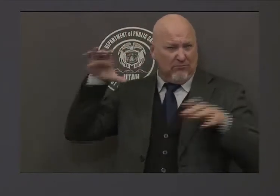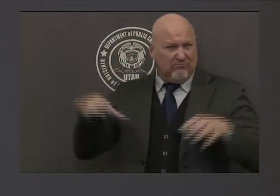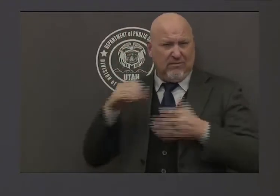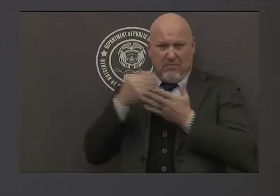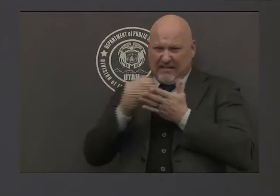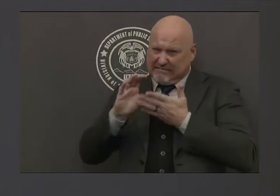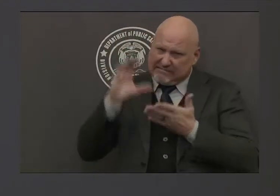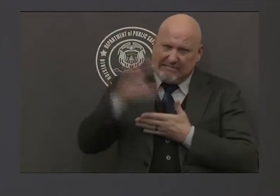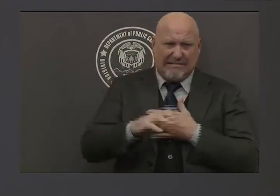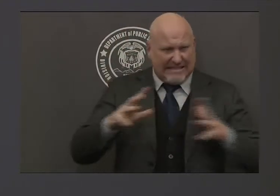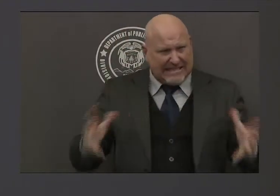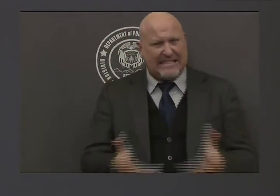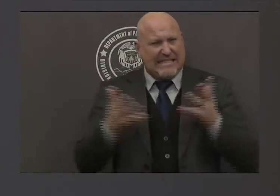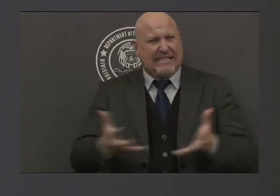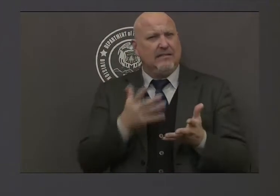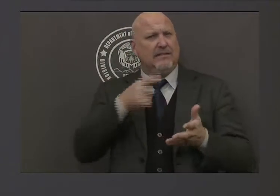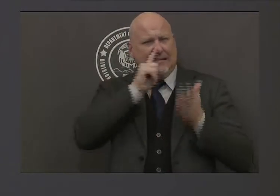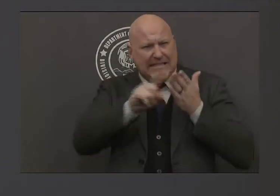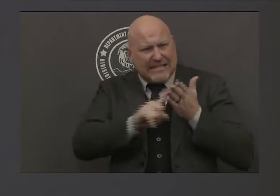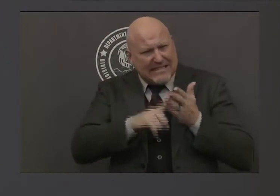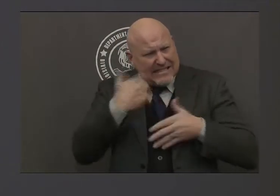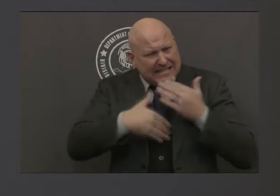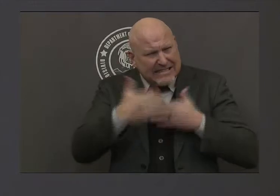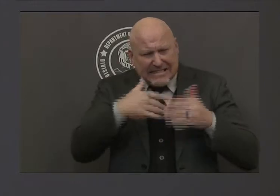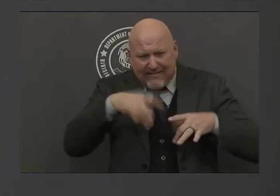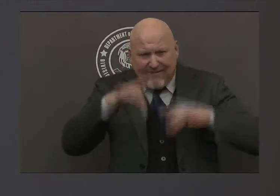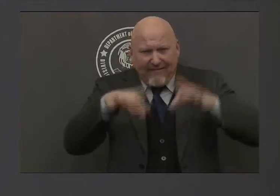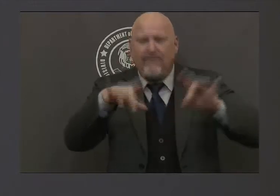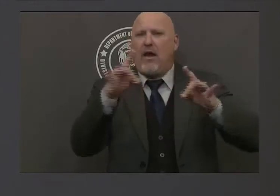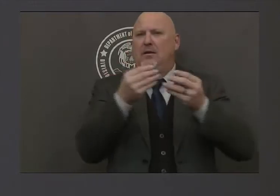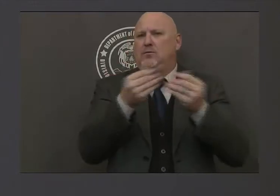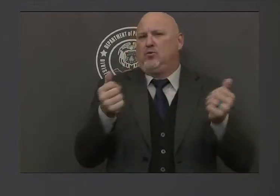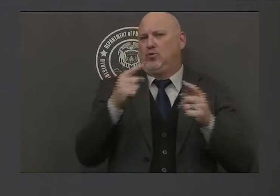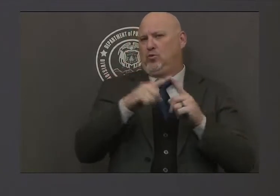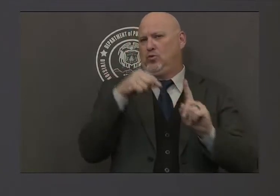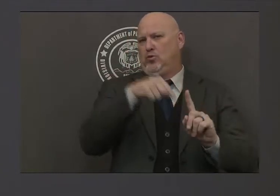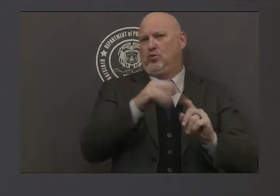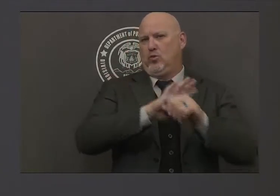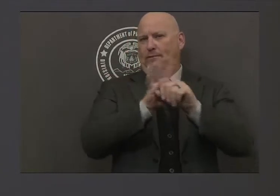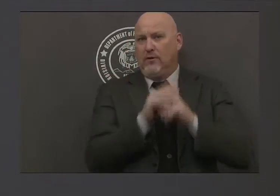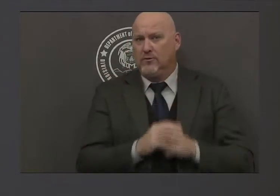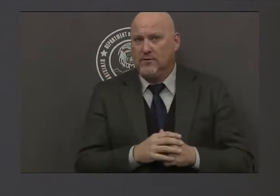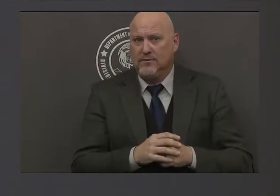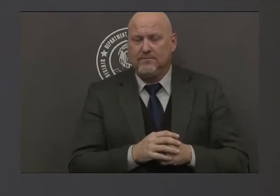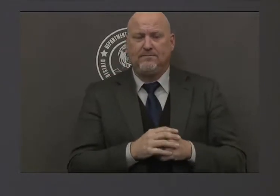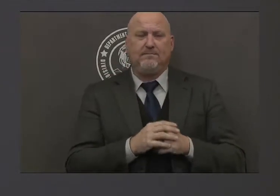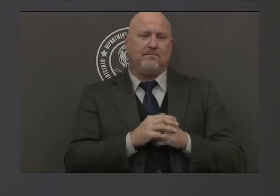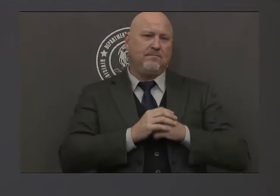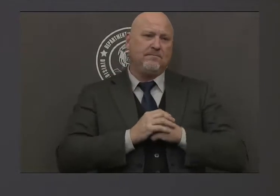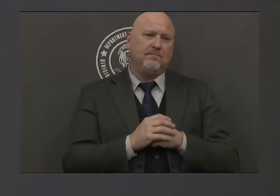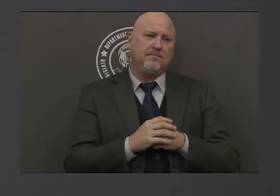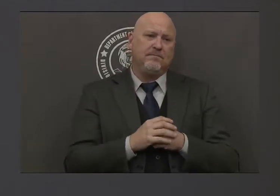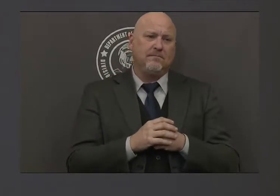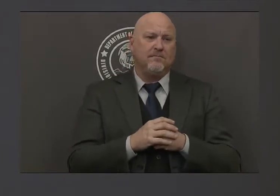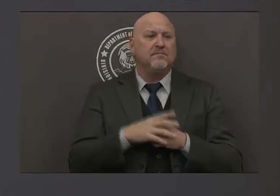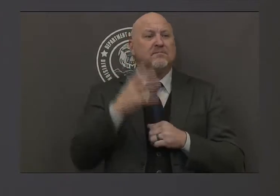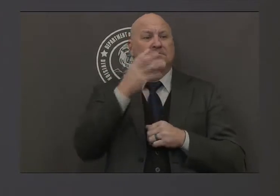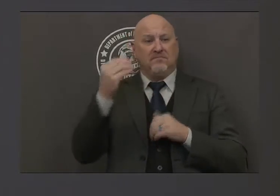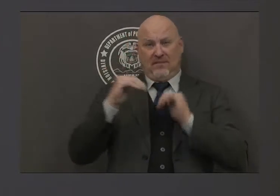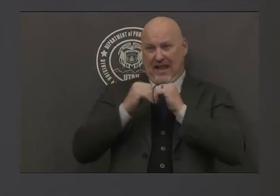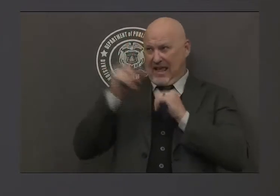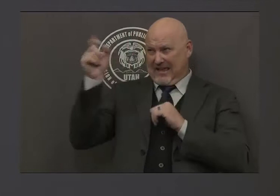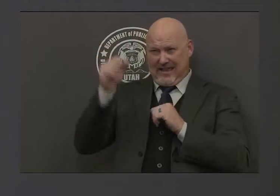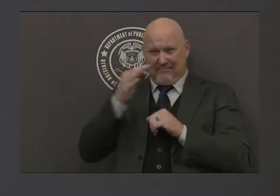these vaccines, get them produced and manufactured and delivered to us as they will be